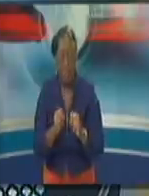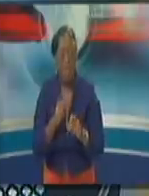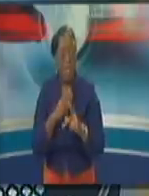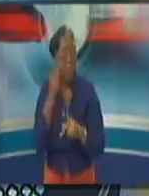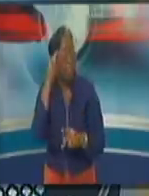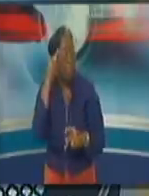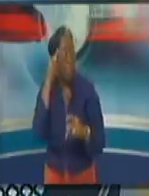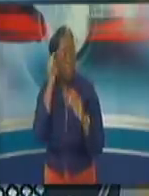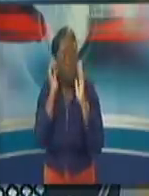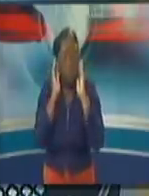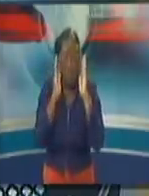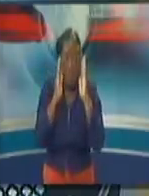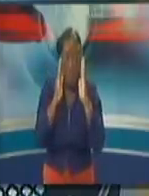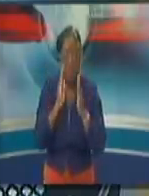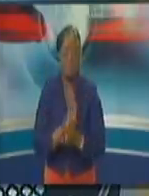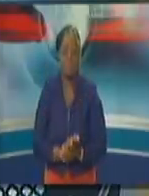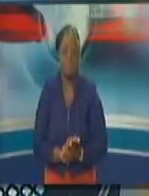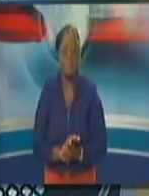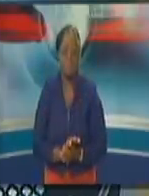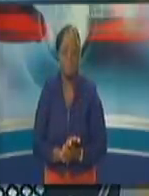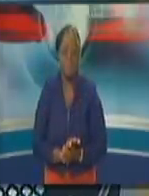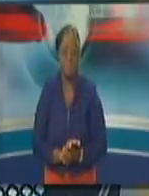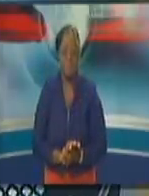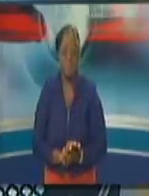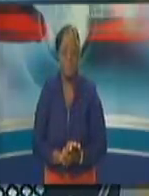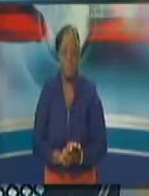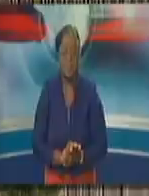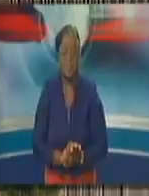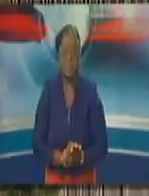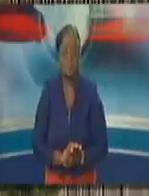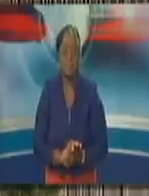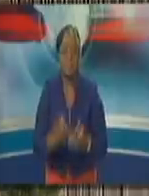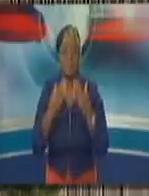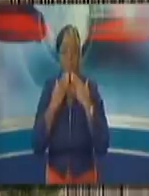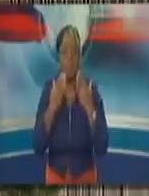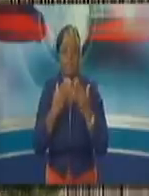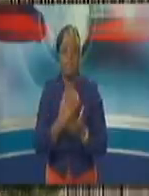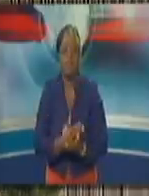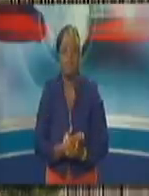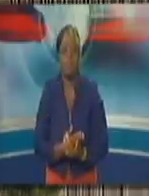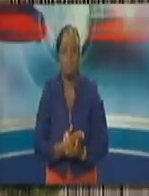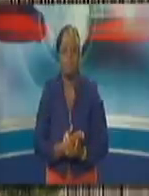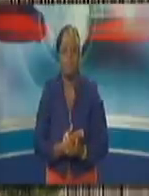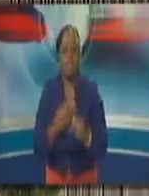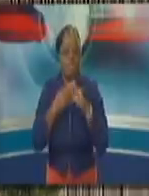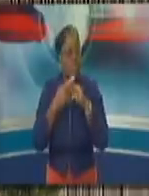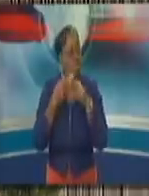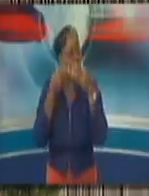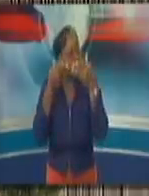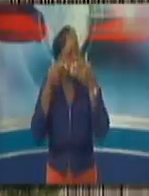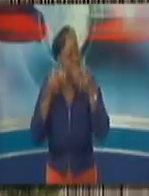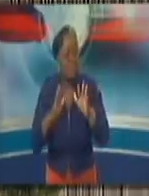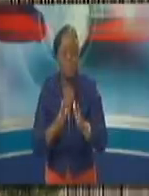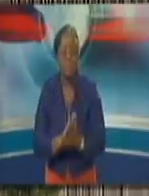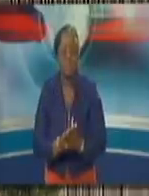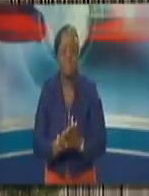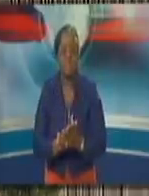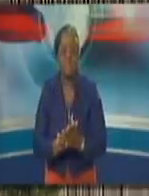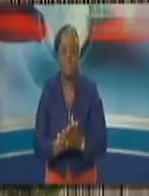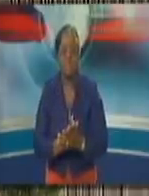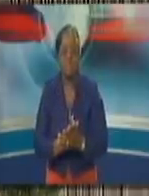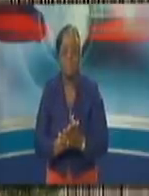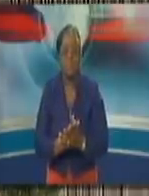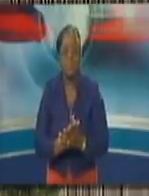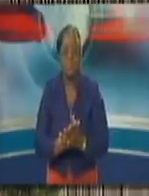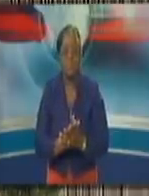happy and finding meaning in life. Thank you, Dr. Othello. We are almost out of time, but I go back to